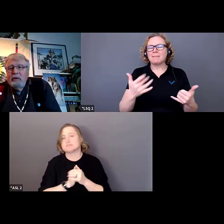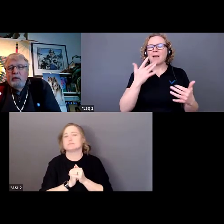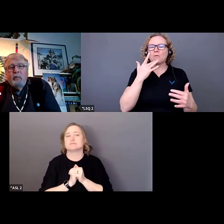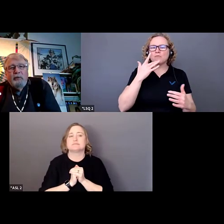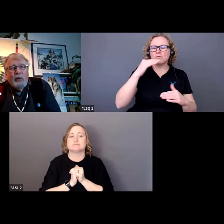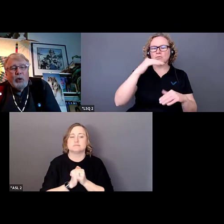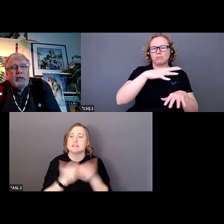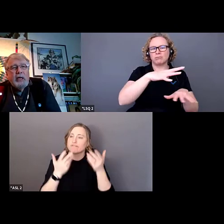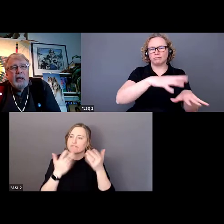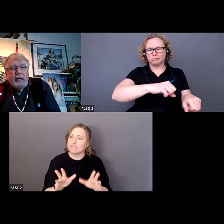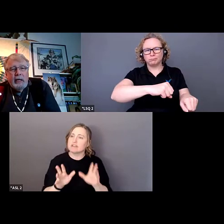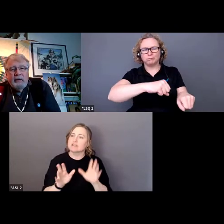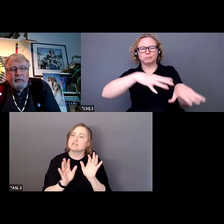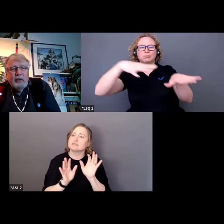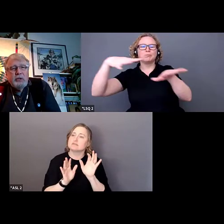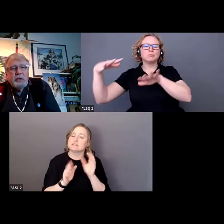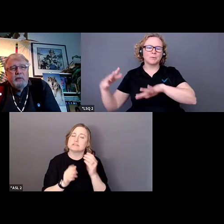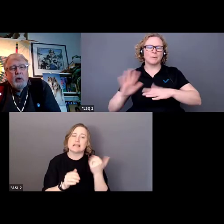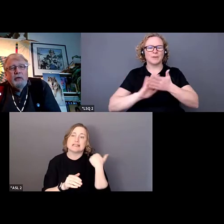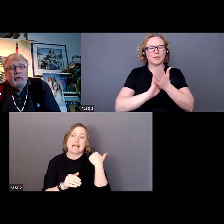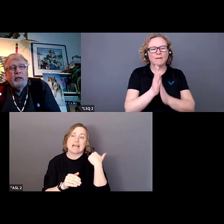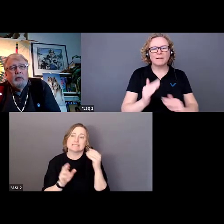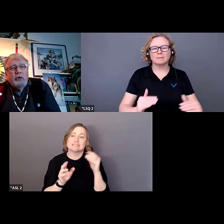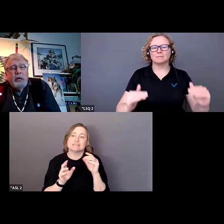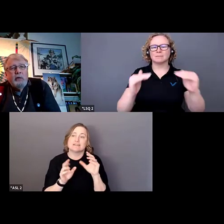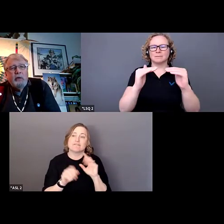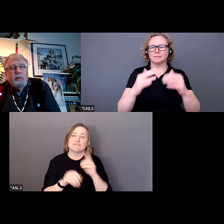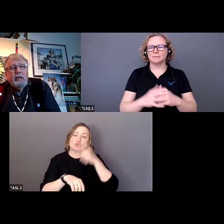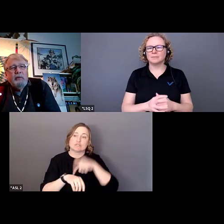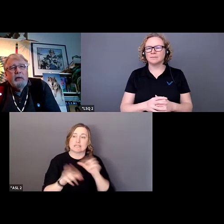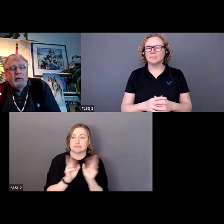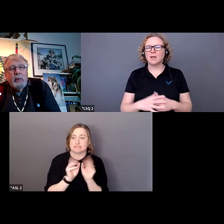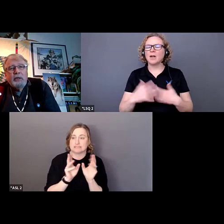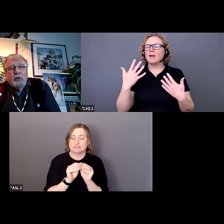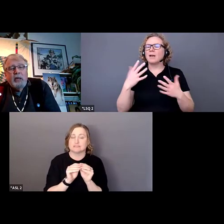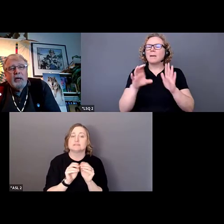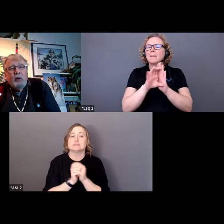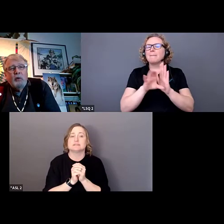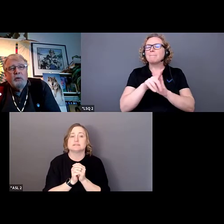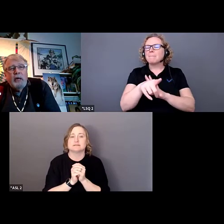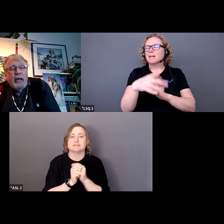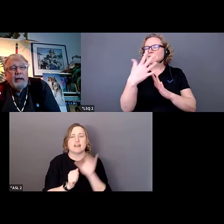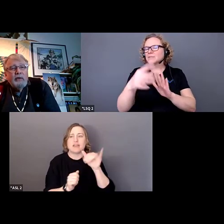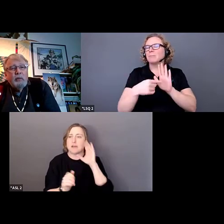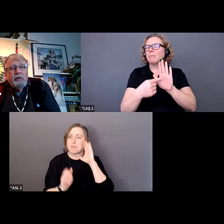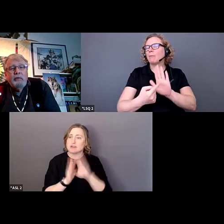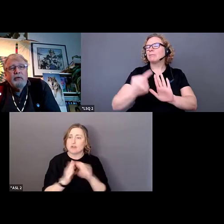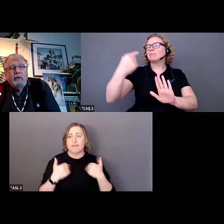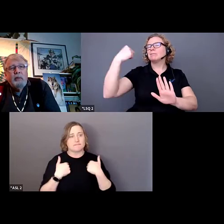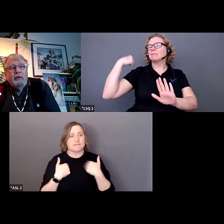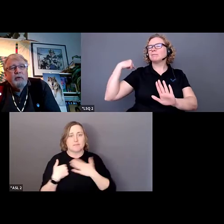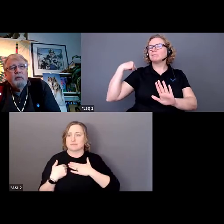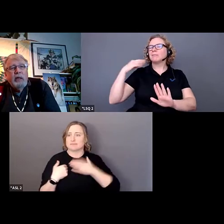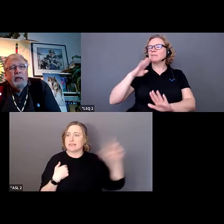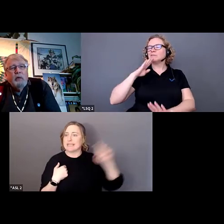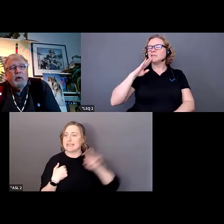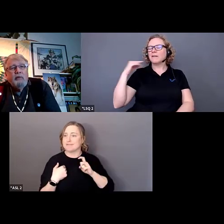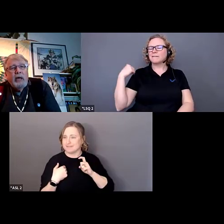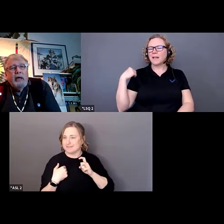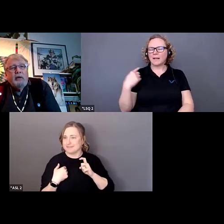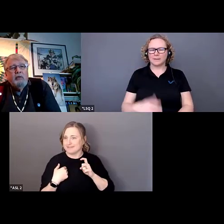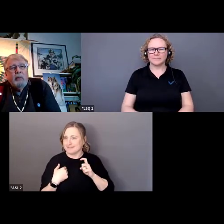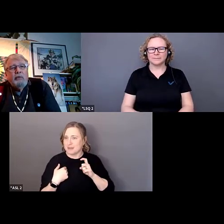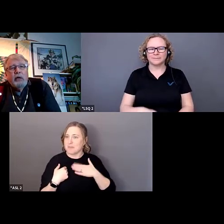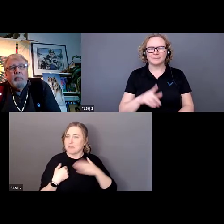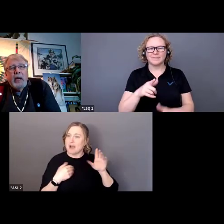shared this with you before, and it's a vision, of course, that was shared with me. It's a picture that I own, that I have, that was gifted to me from one